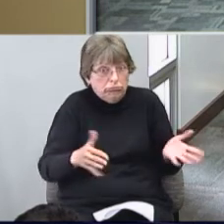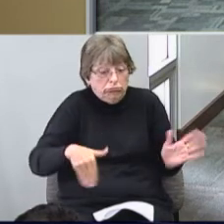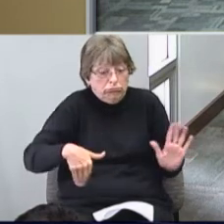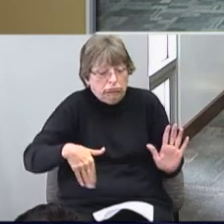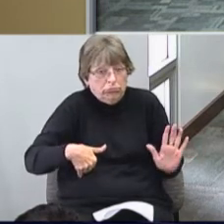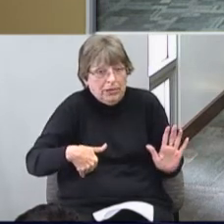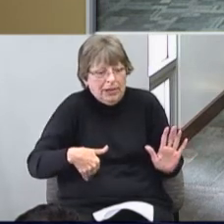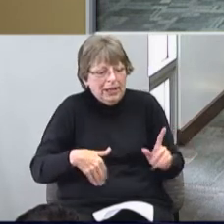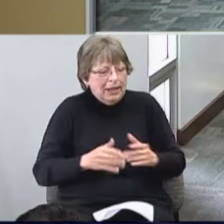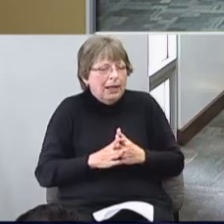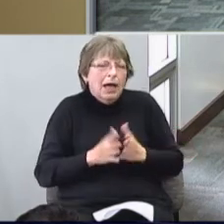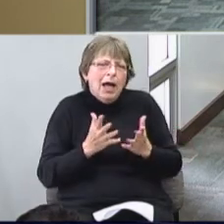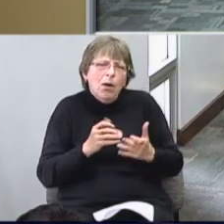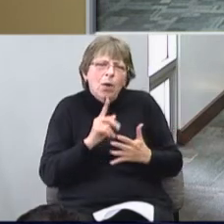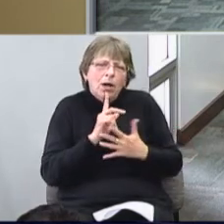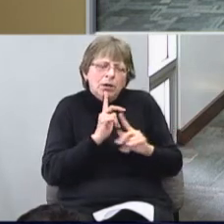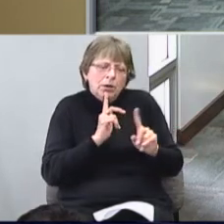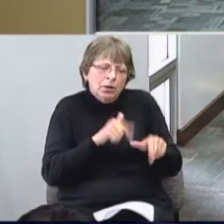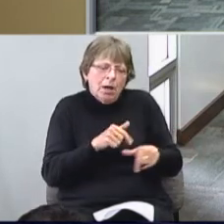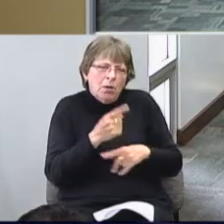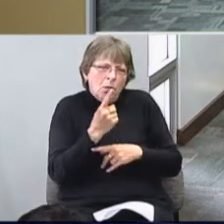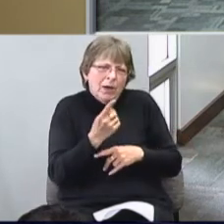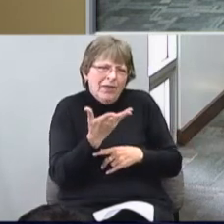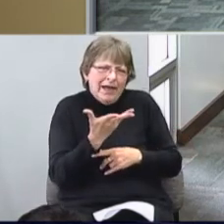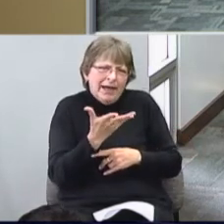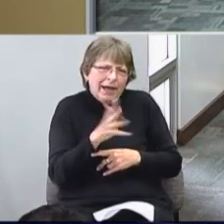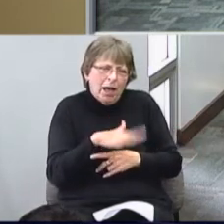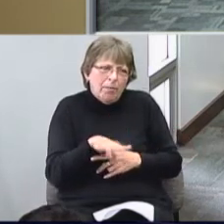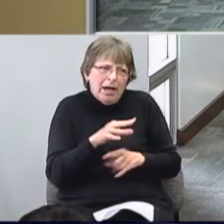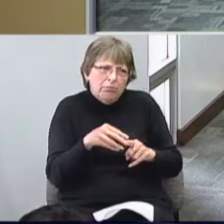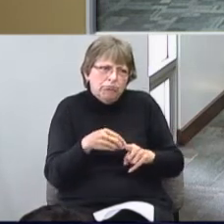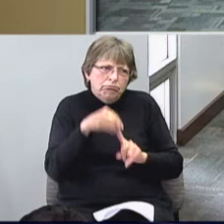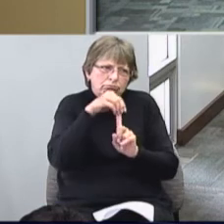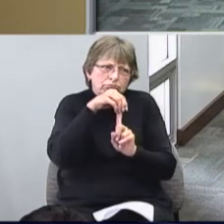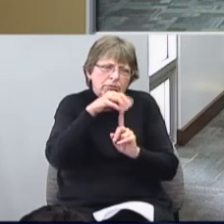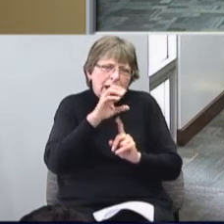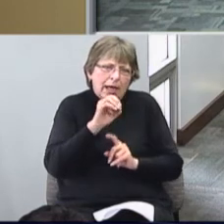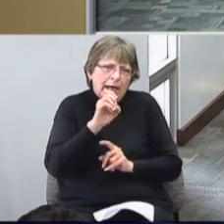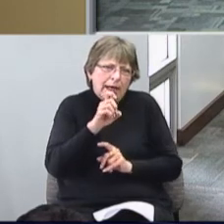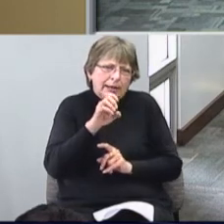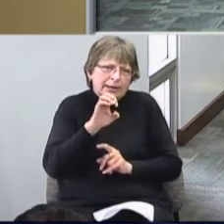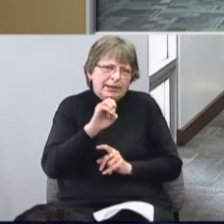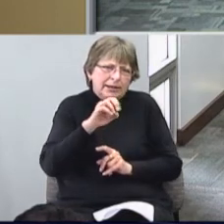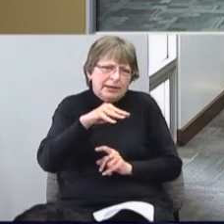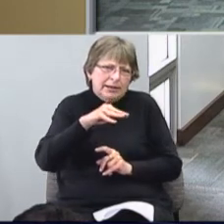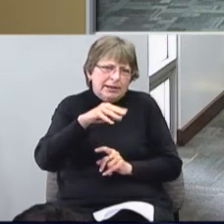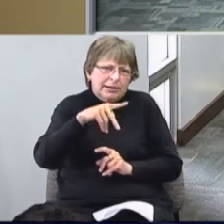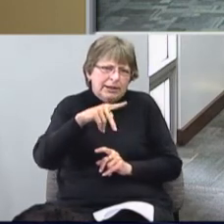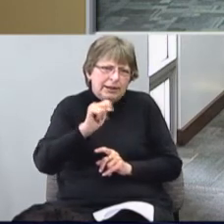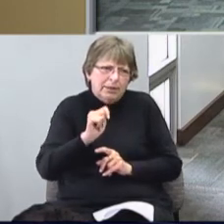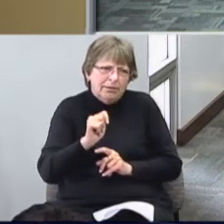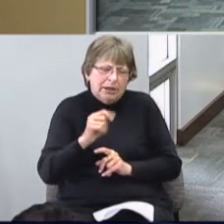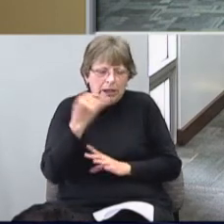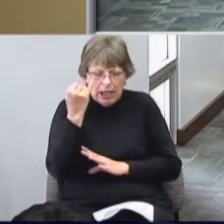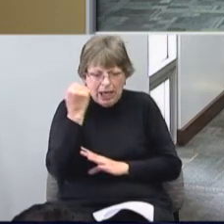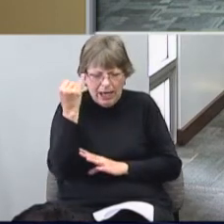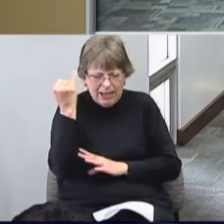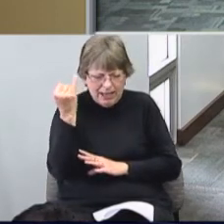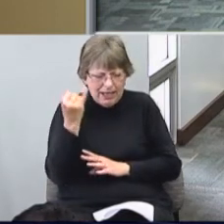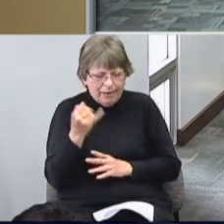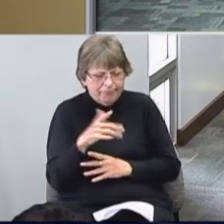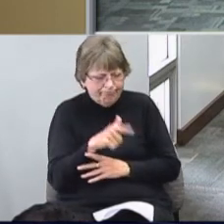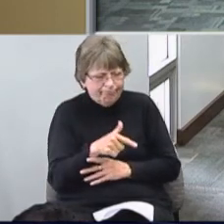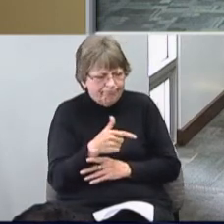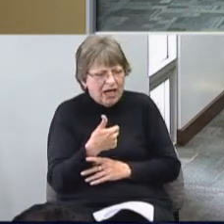I might make one comment about the exemption idea, because that's something I kind of went over and back and forth in